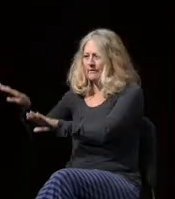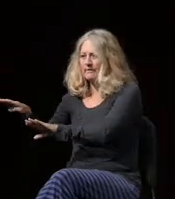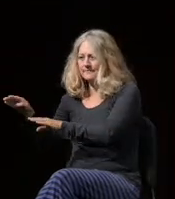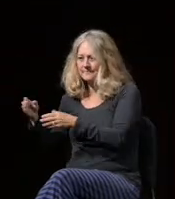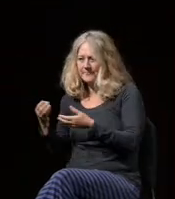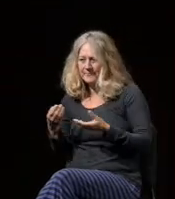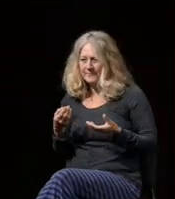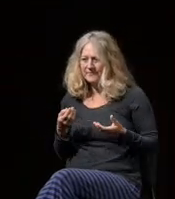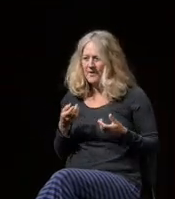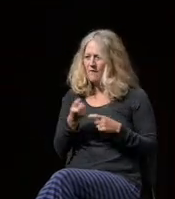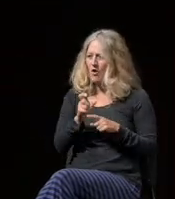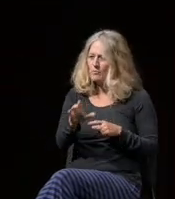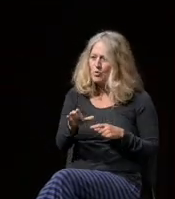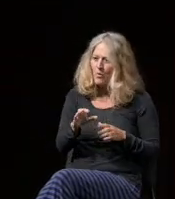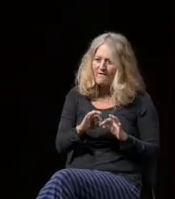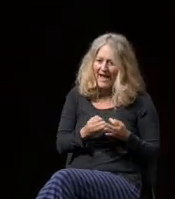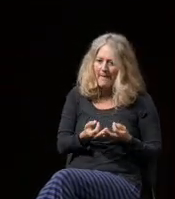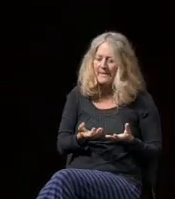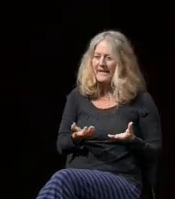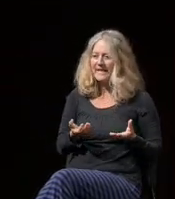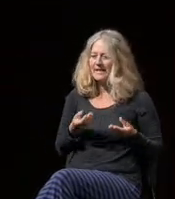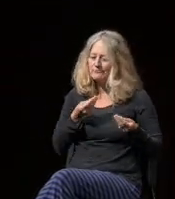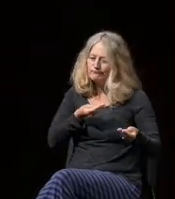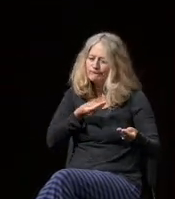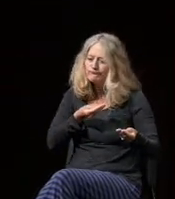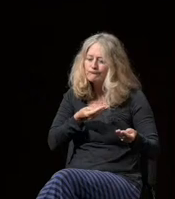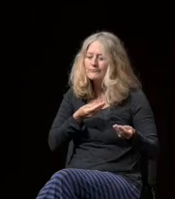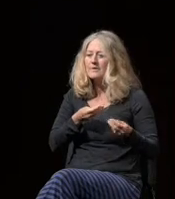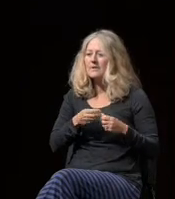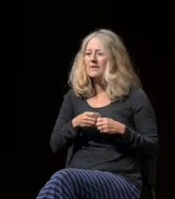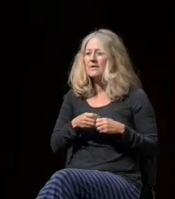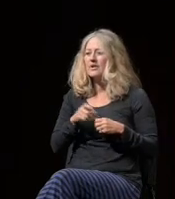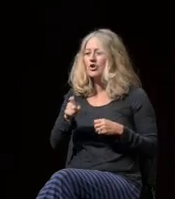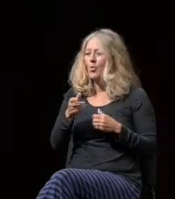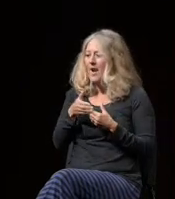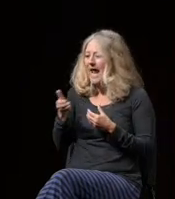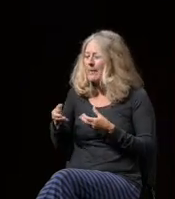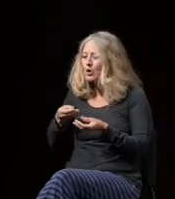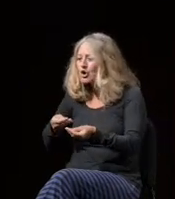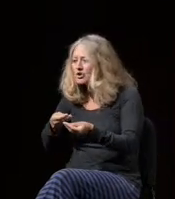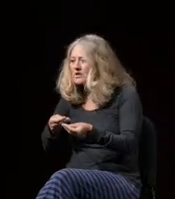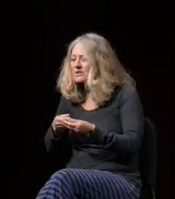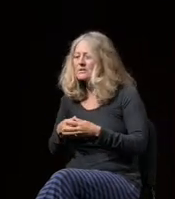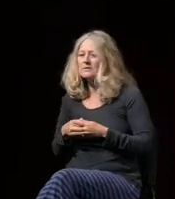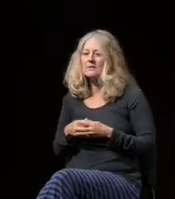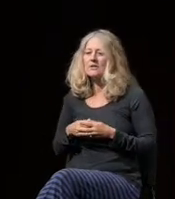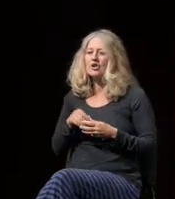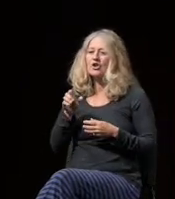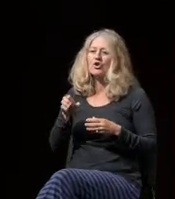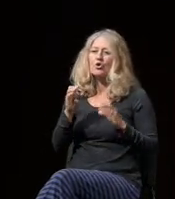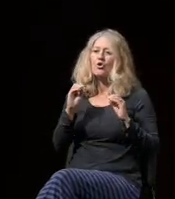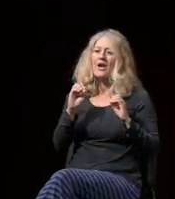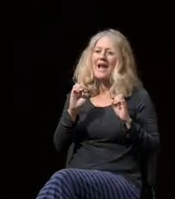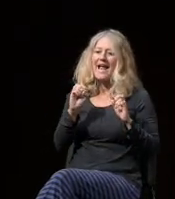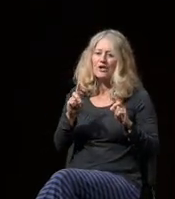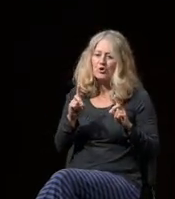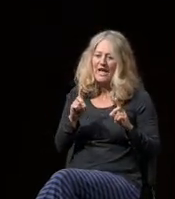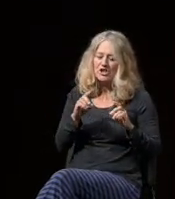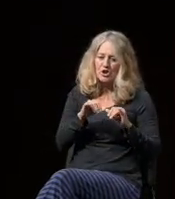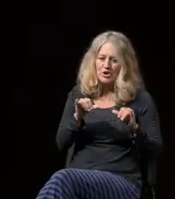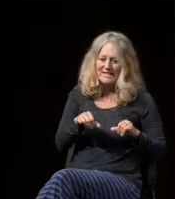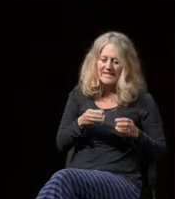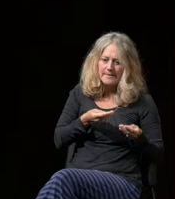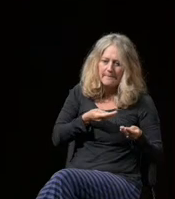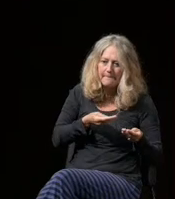from your family, from your homogenous neighborhood, from your educational system, from the